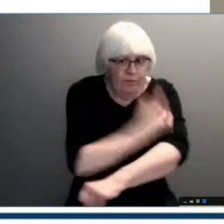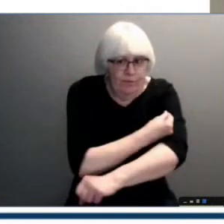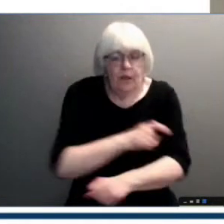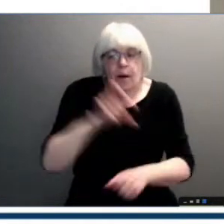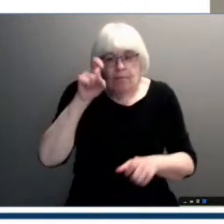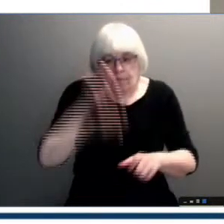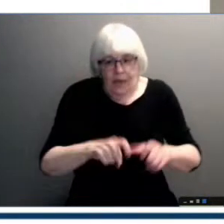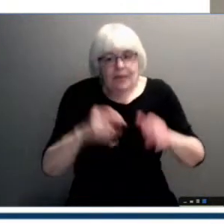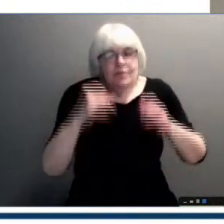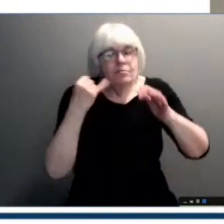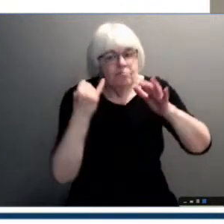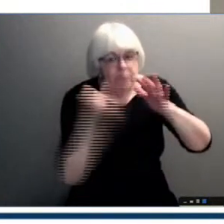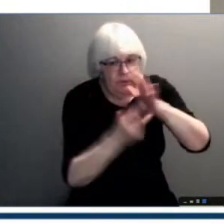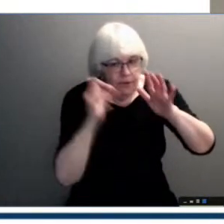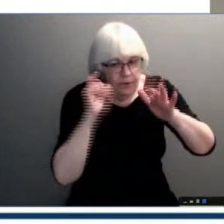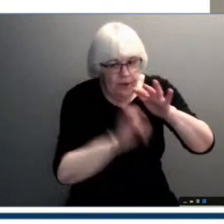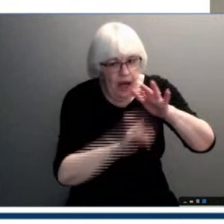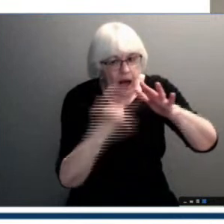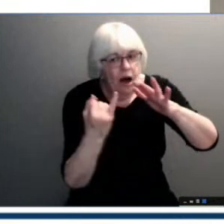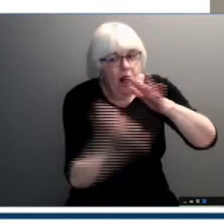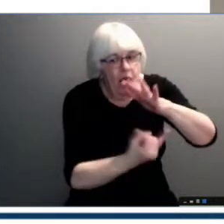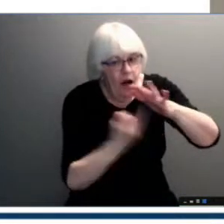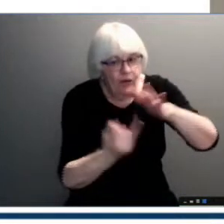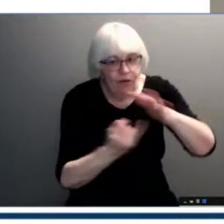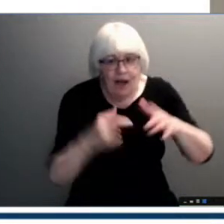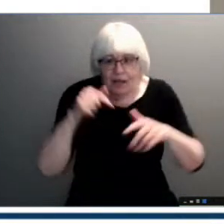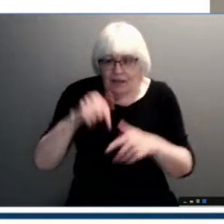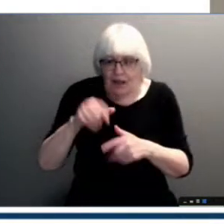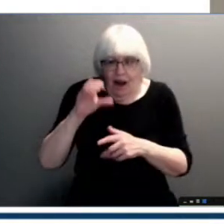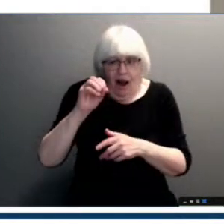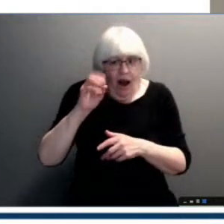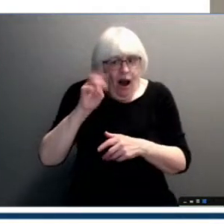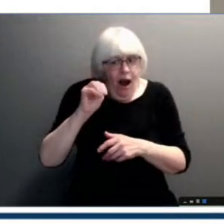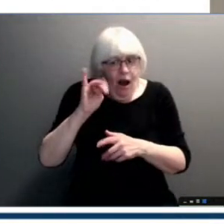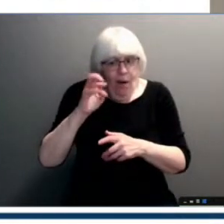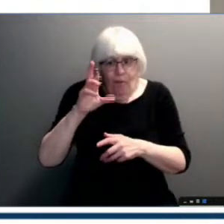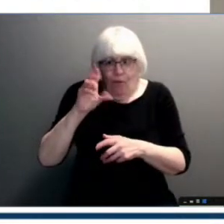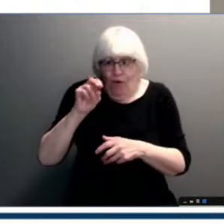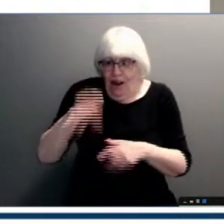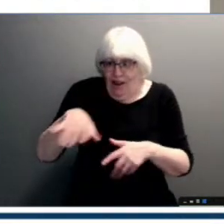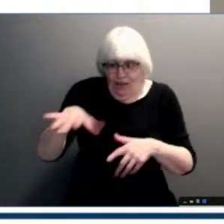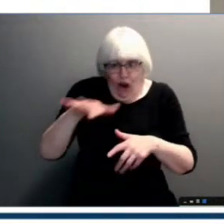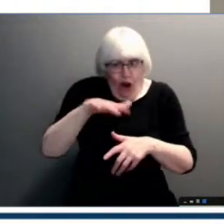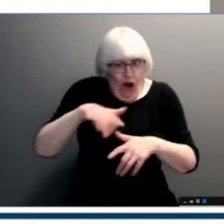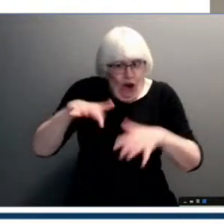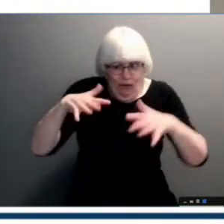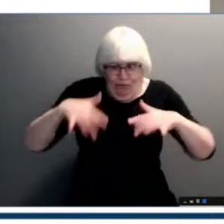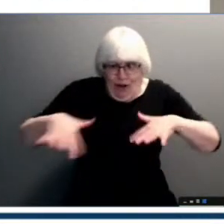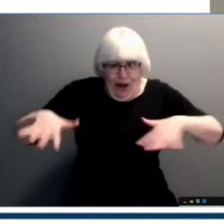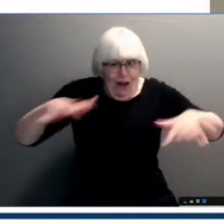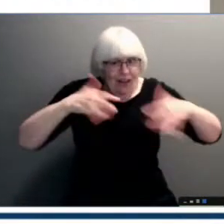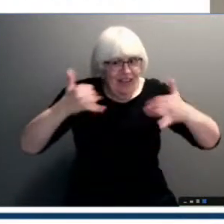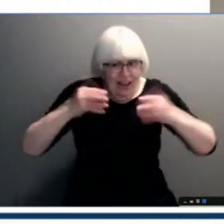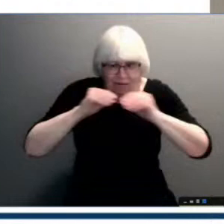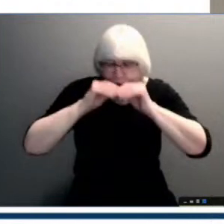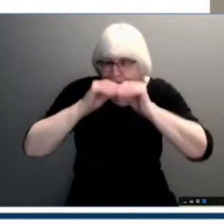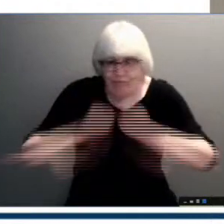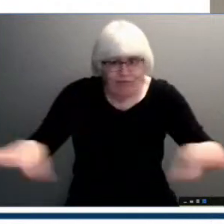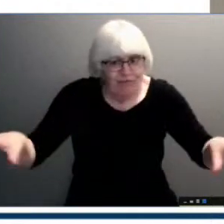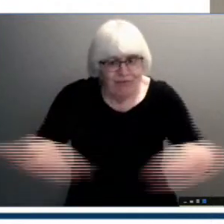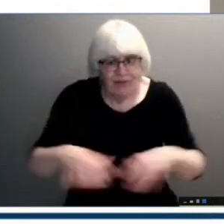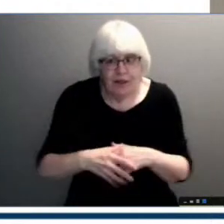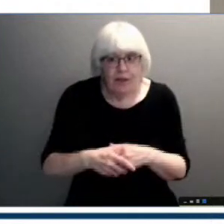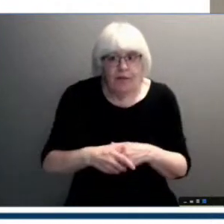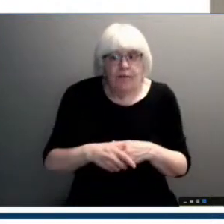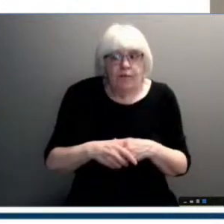Omicron is here and it's spreading within Nova Scotia. So right now, I don't see much of a value add to tightening down our borders. But if we have to